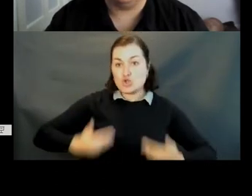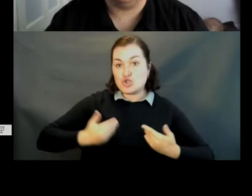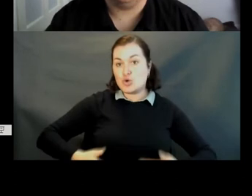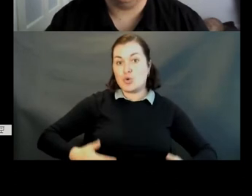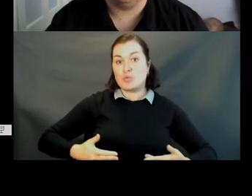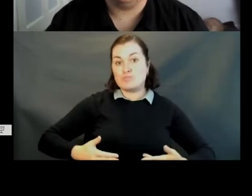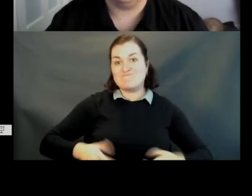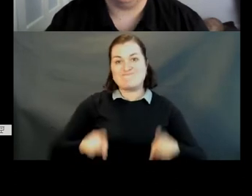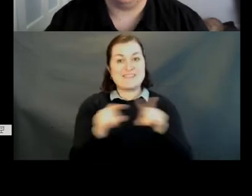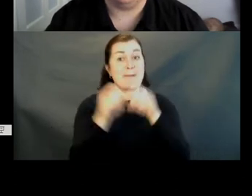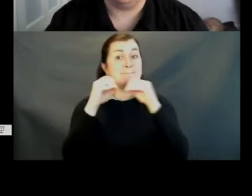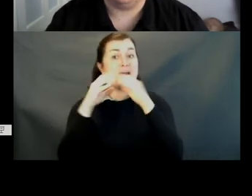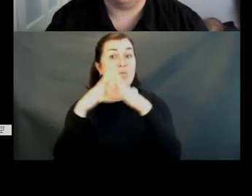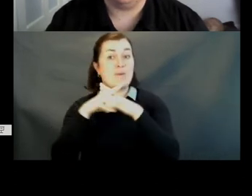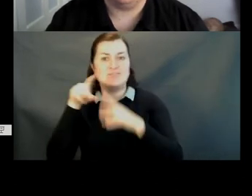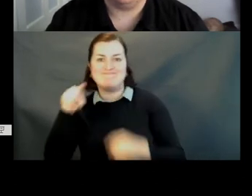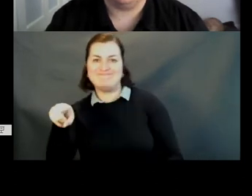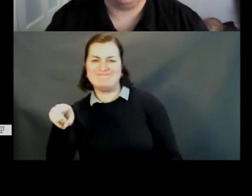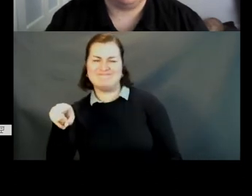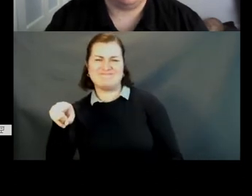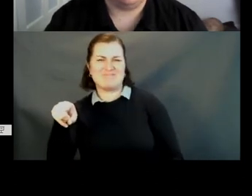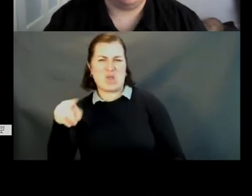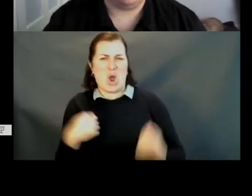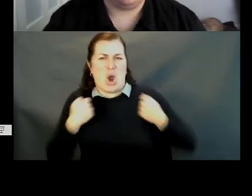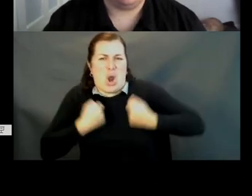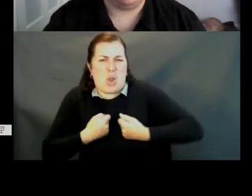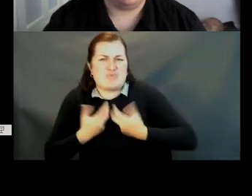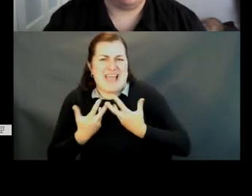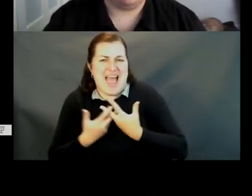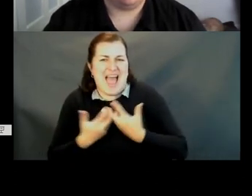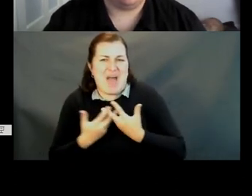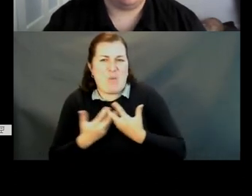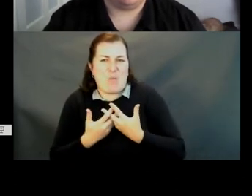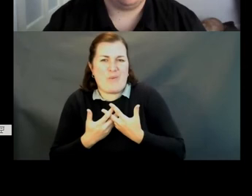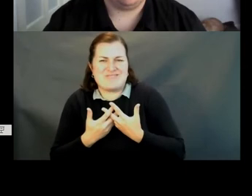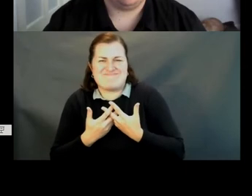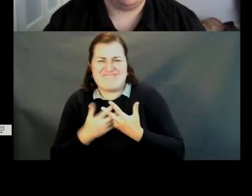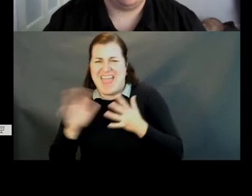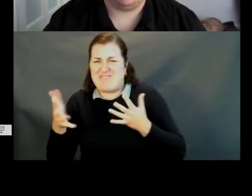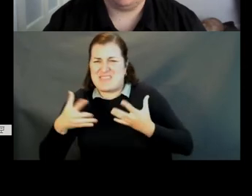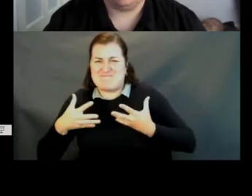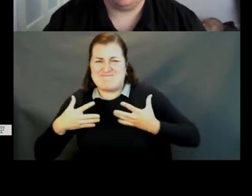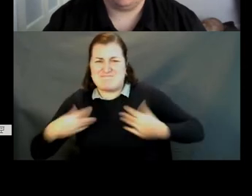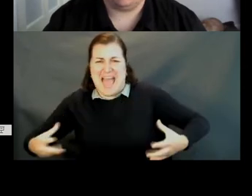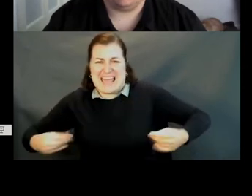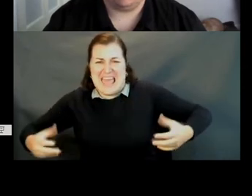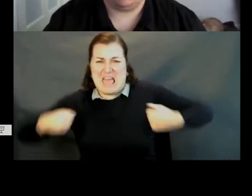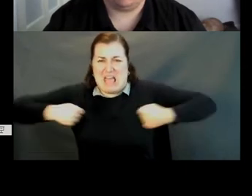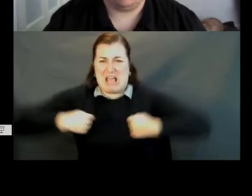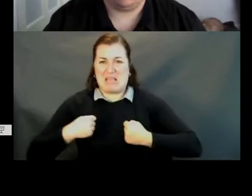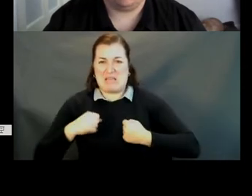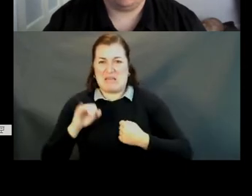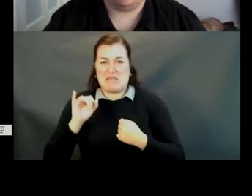Ben Whishaw, the same. How is he wearing his clothes? Everything looks a bit baggy on him. It may be that he was a little bit